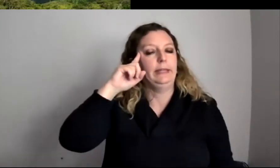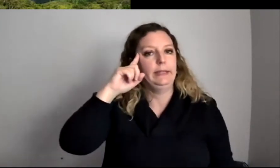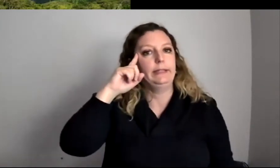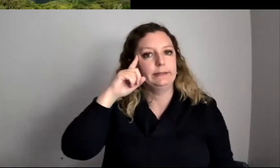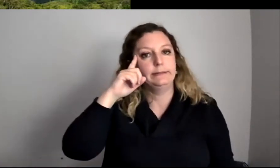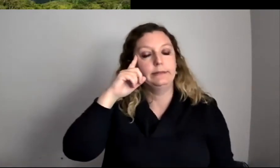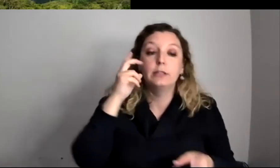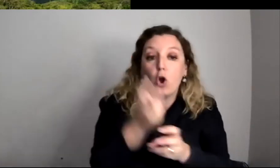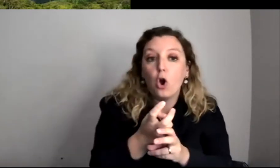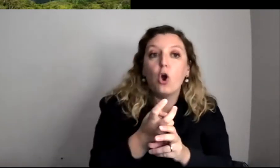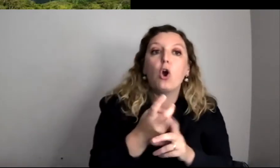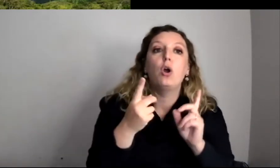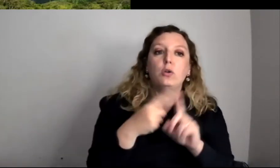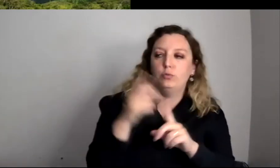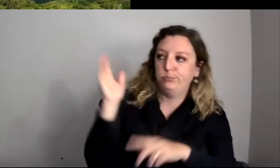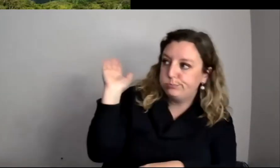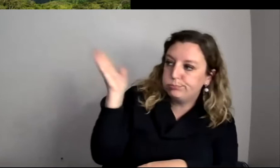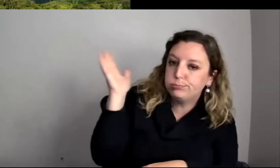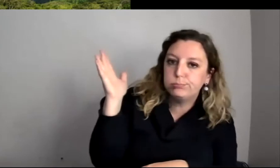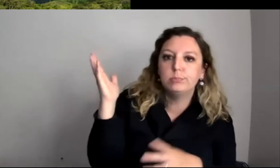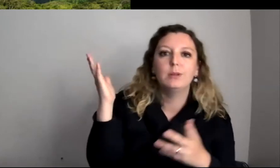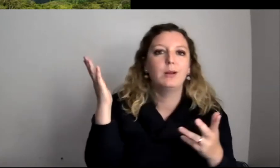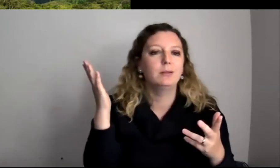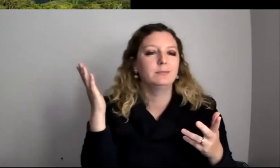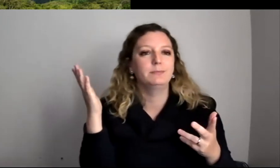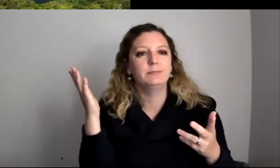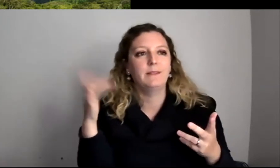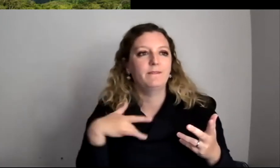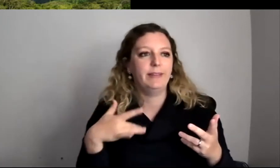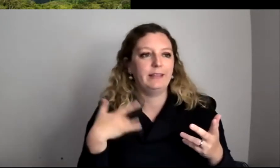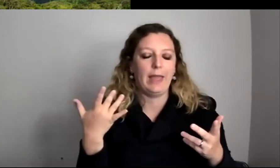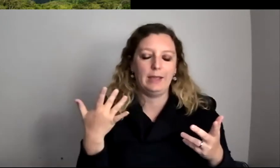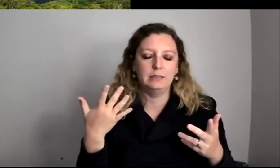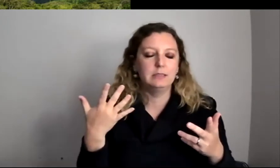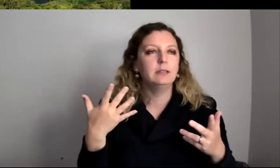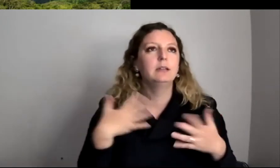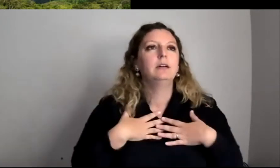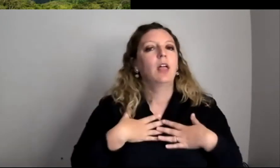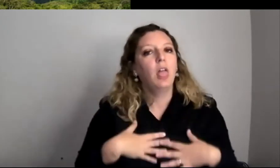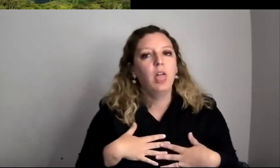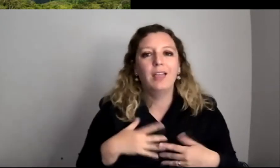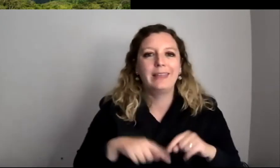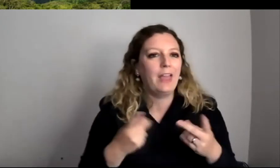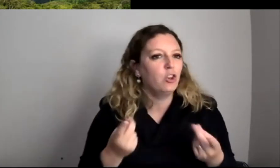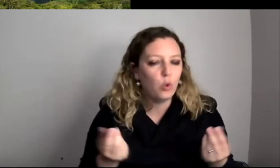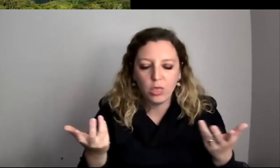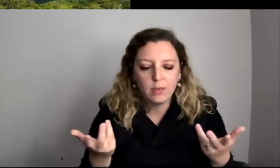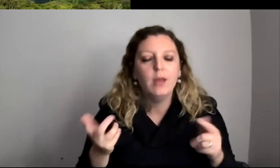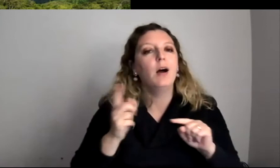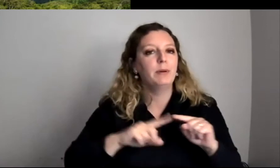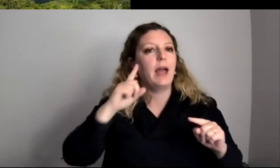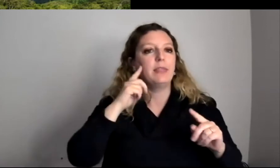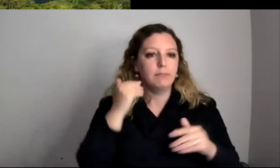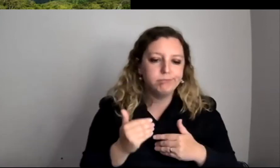it's hard to give these talks because it's hard not to just you feel like it's a punch in the gut, like, oh, what can we do? But I think we're